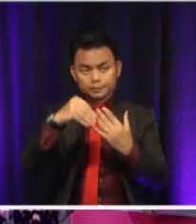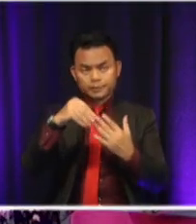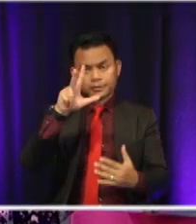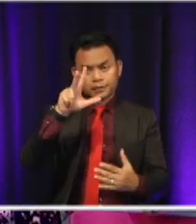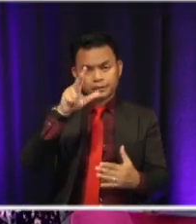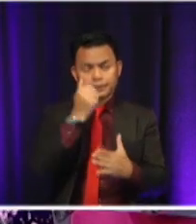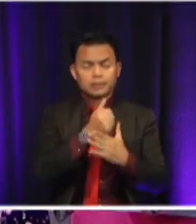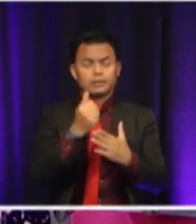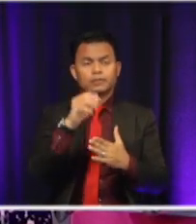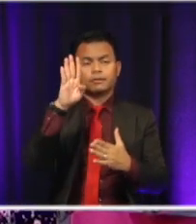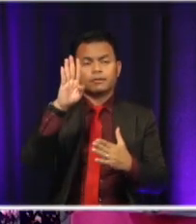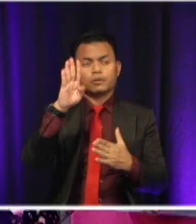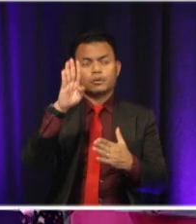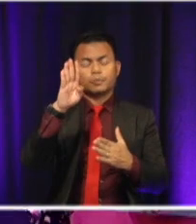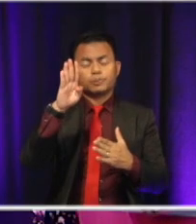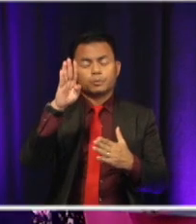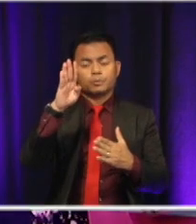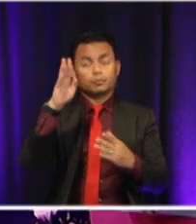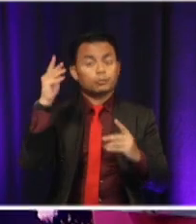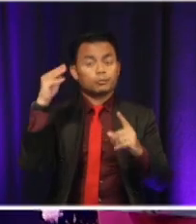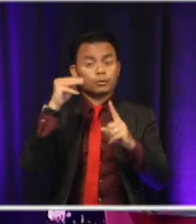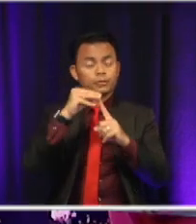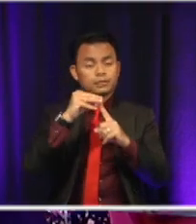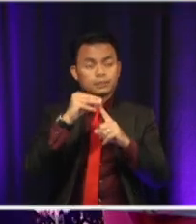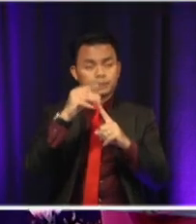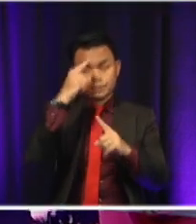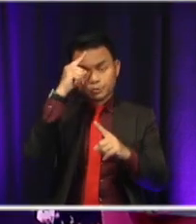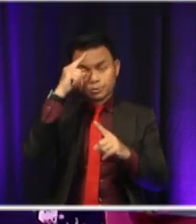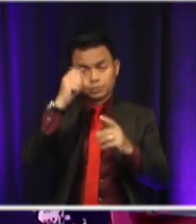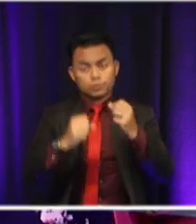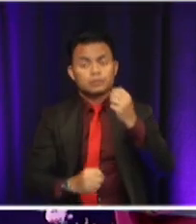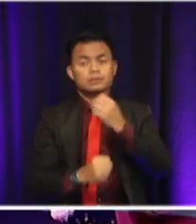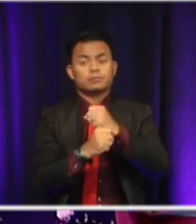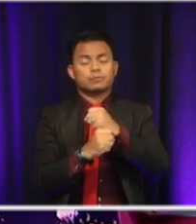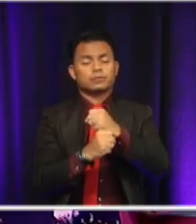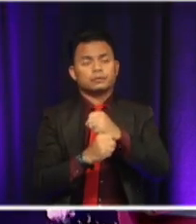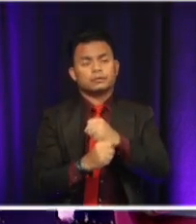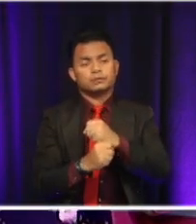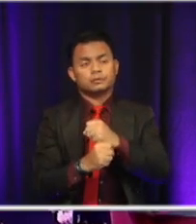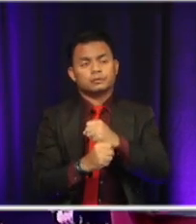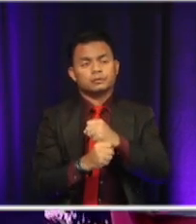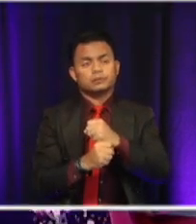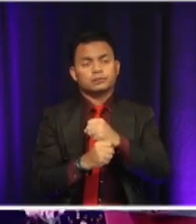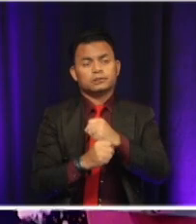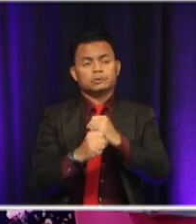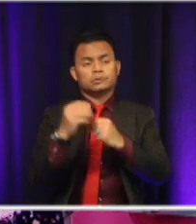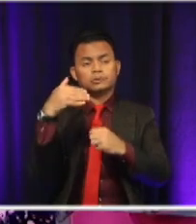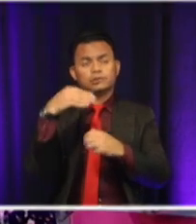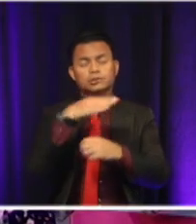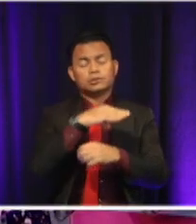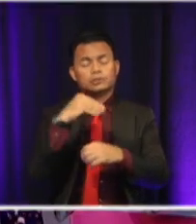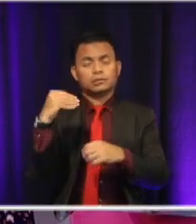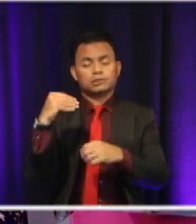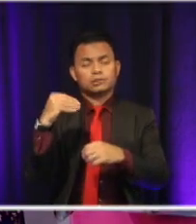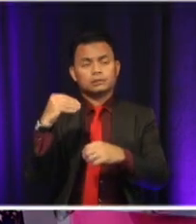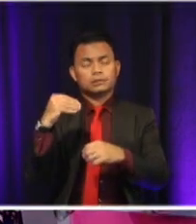support, and then respond in a mature and critical manner. And lastly, as I